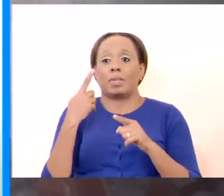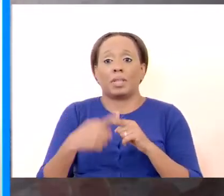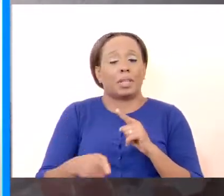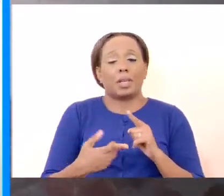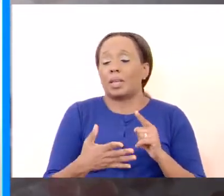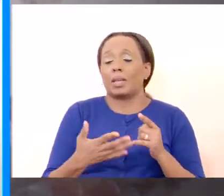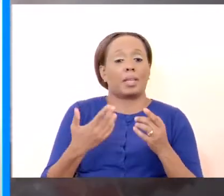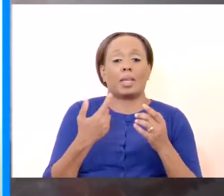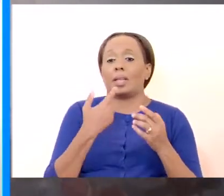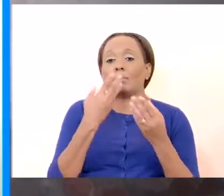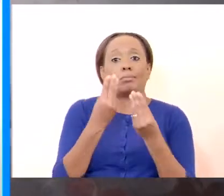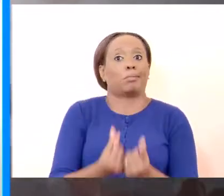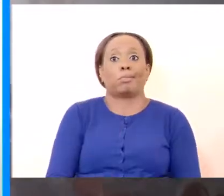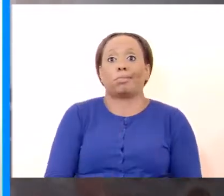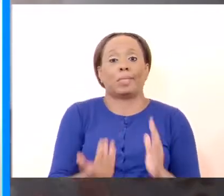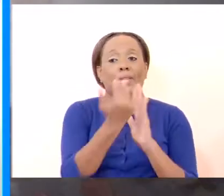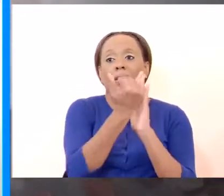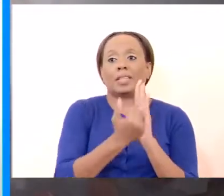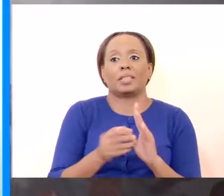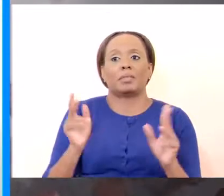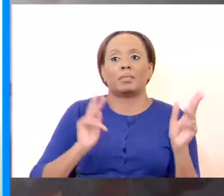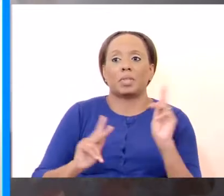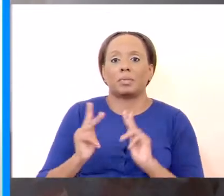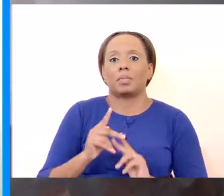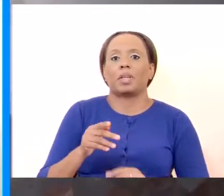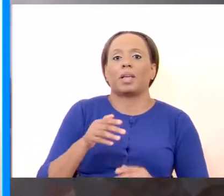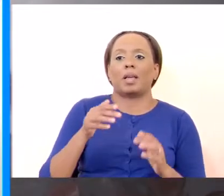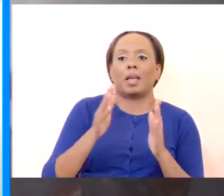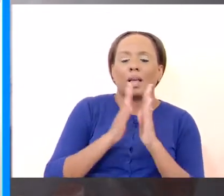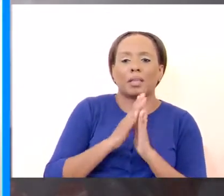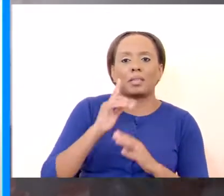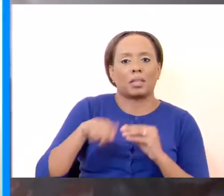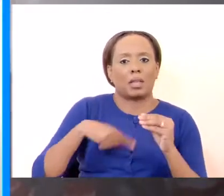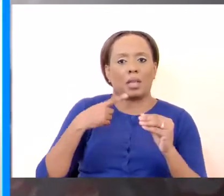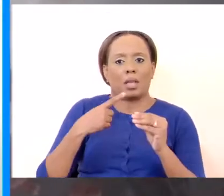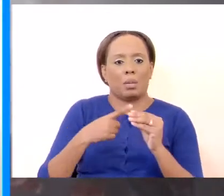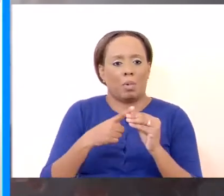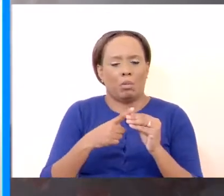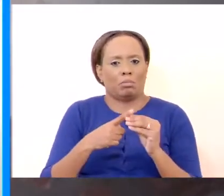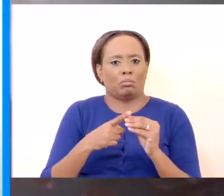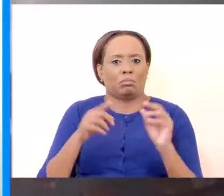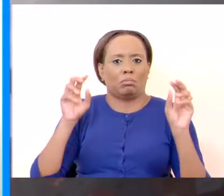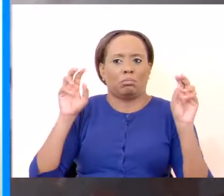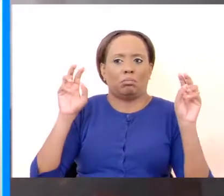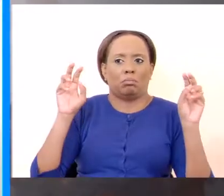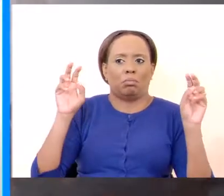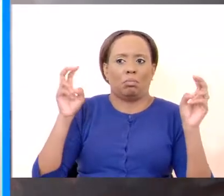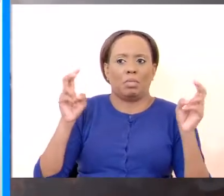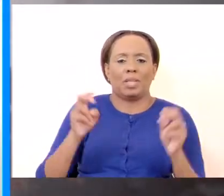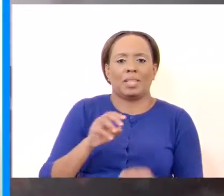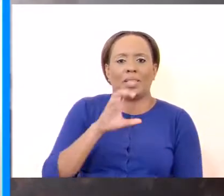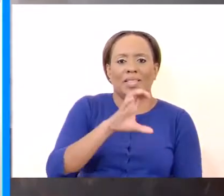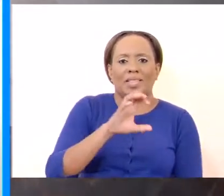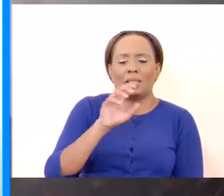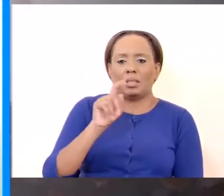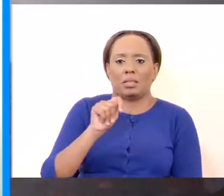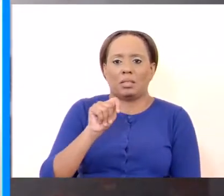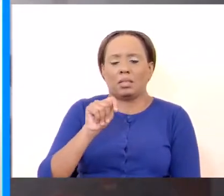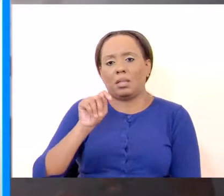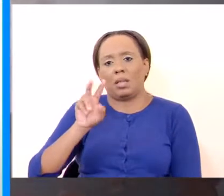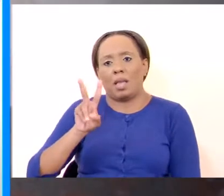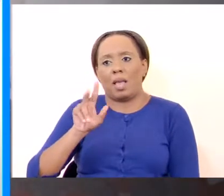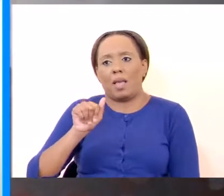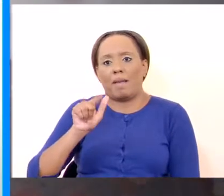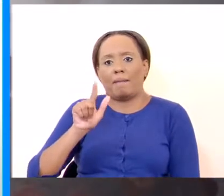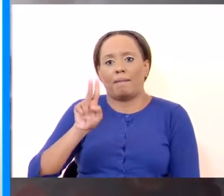People are asking about this thing called a CT value, which has shown up on the list. They're saying that it